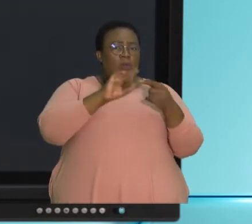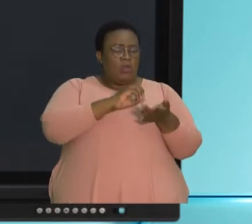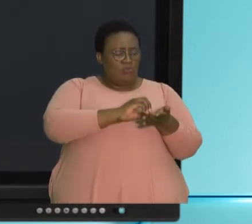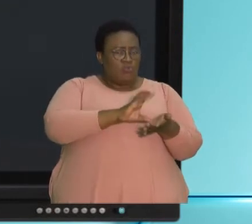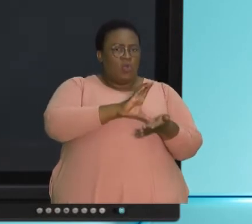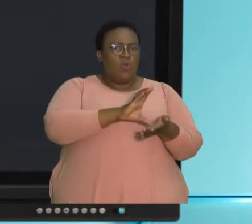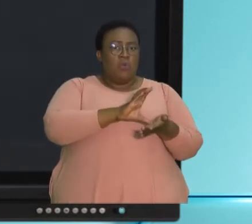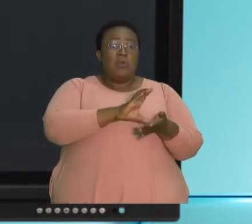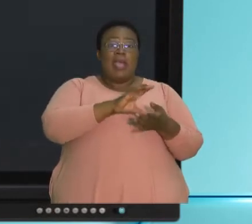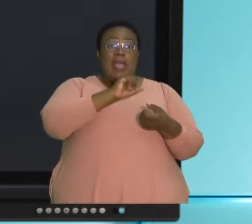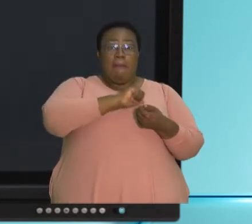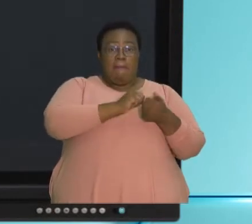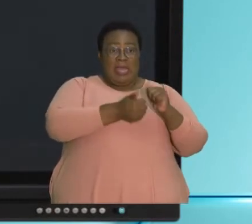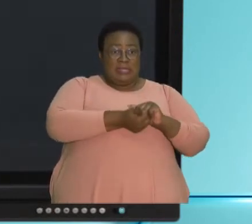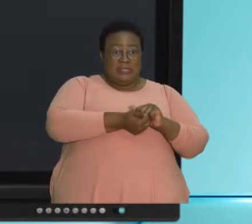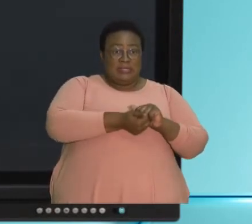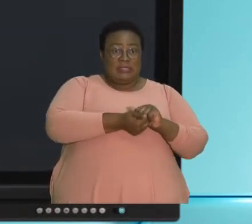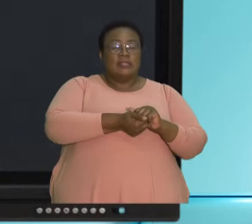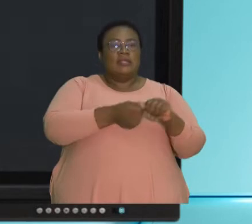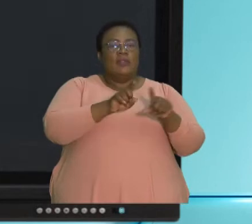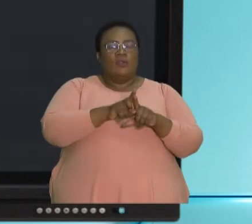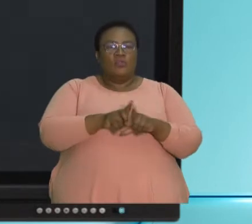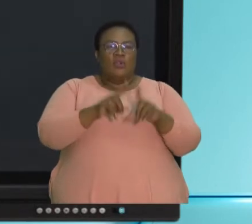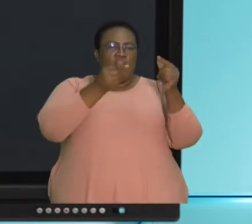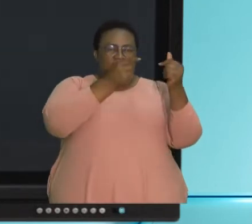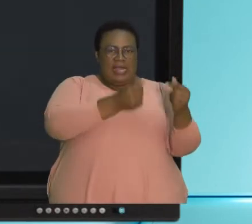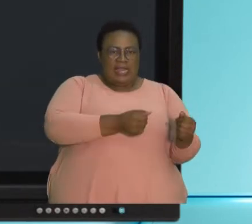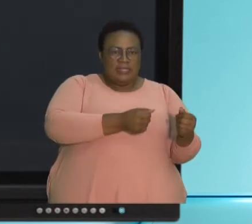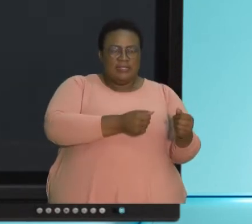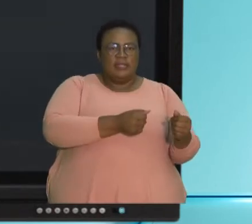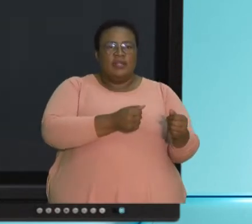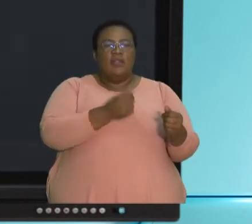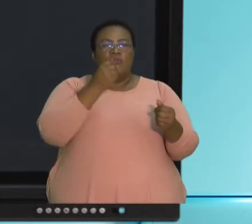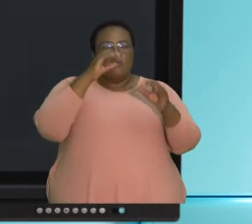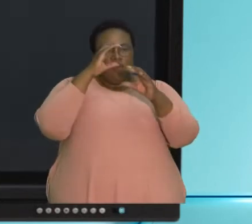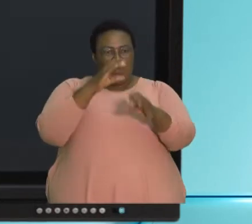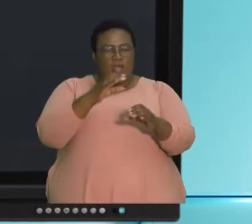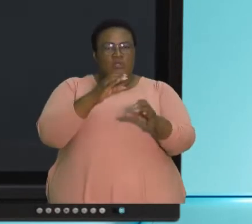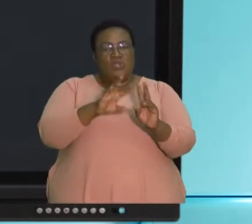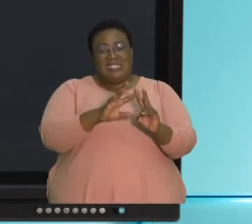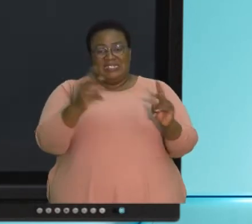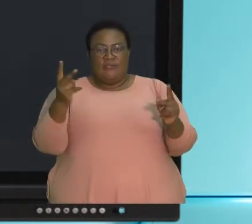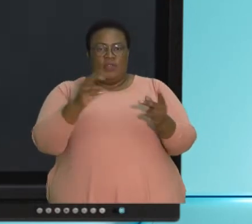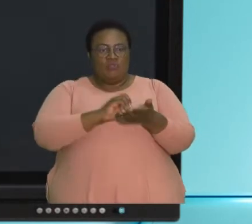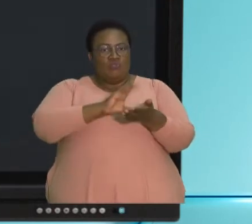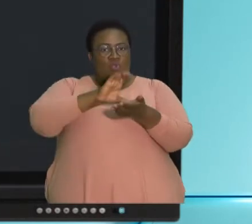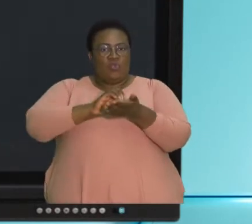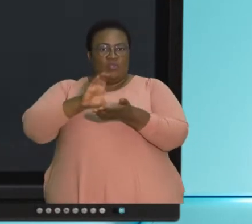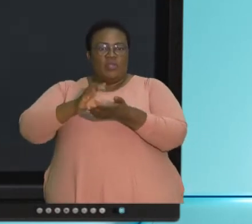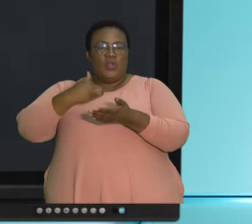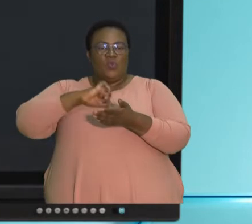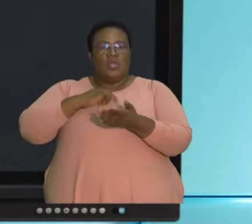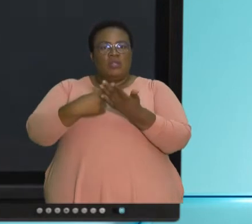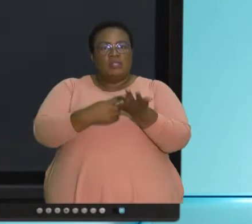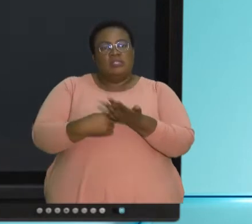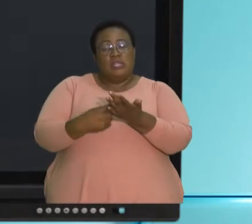of mathematics and finance. And then we looked at different types of growth that we're going to deal with. Now,